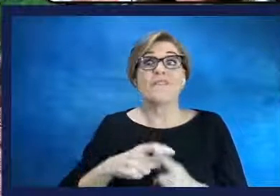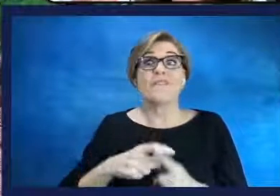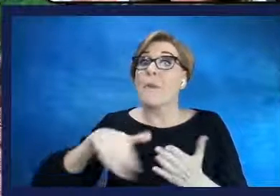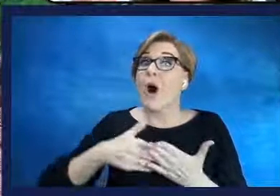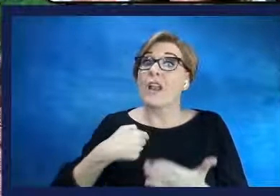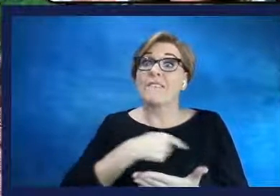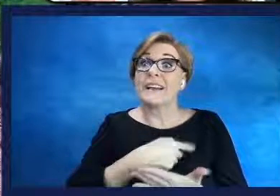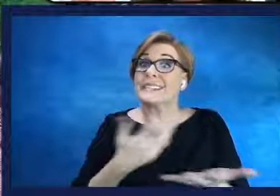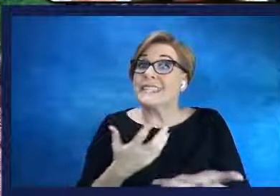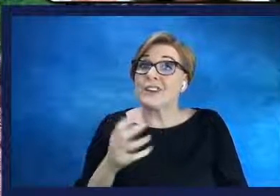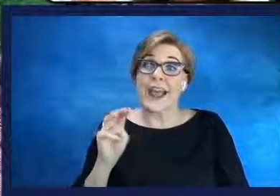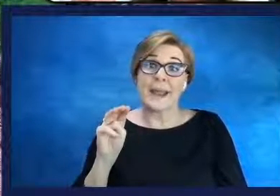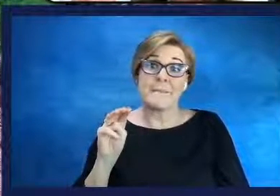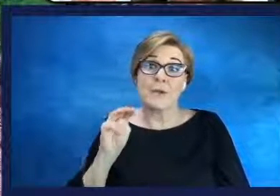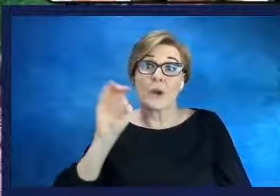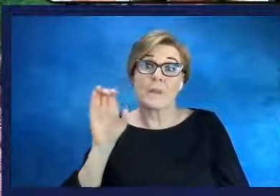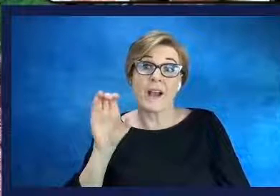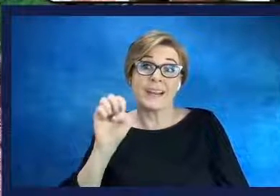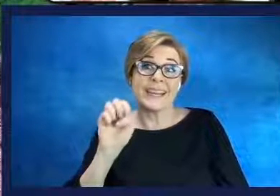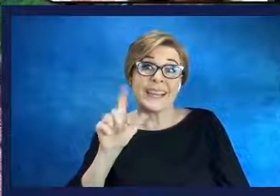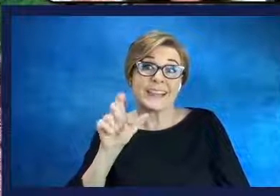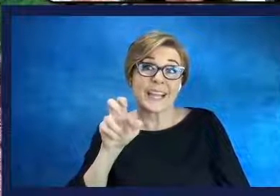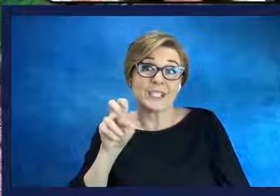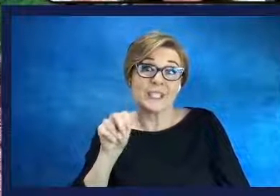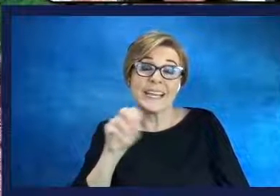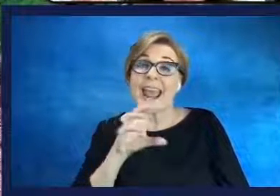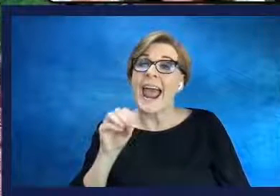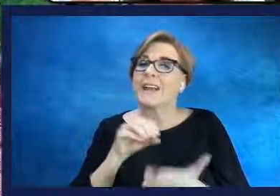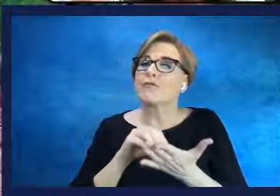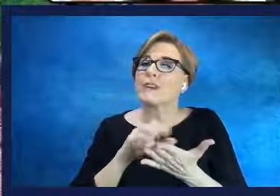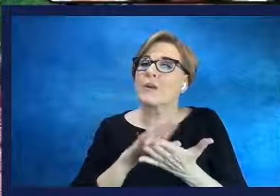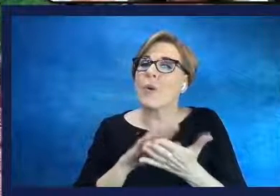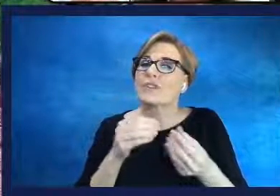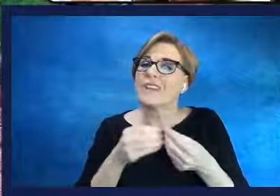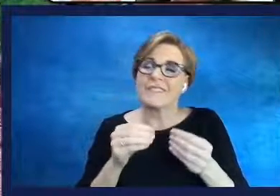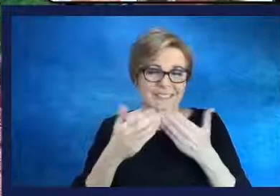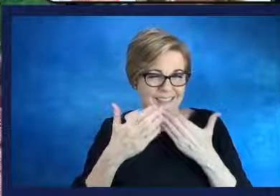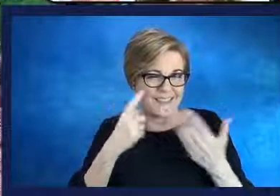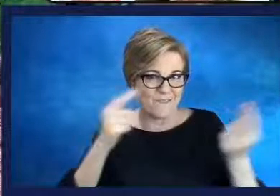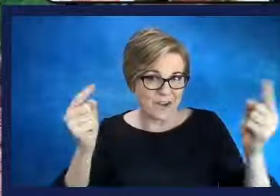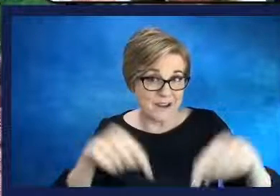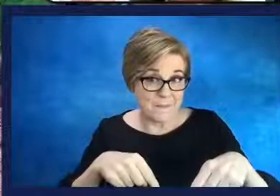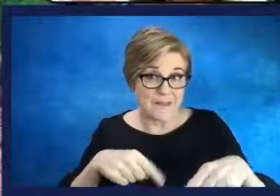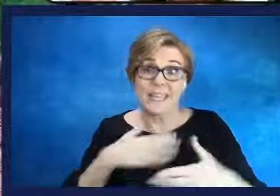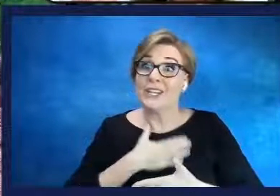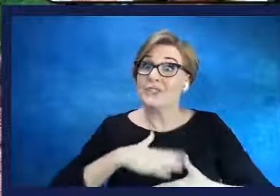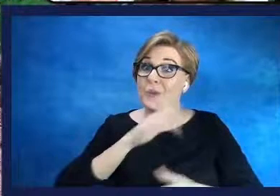Maricopa County Elections and the Recorder's Office, thank you for attending and have a great day.